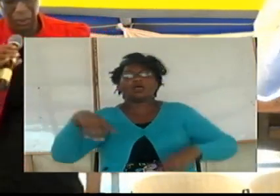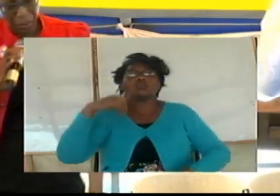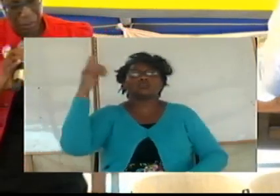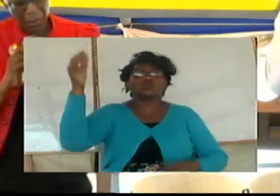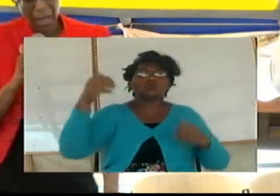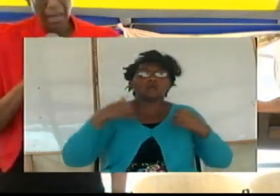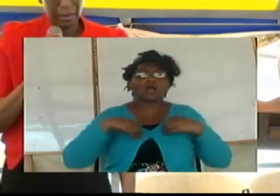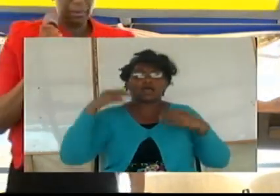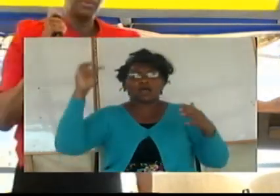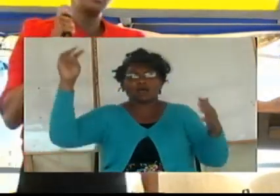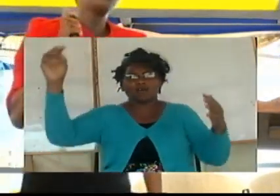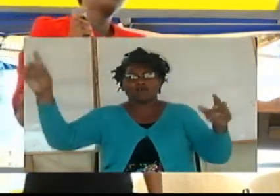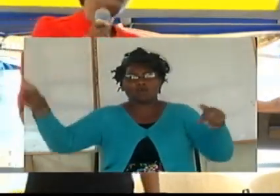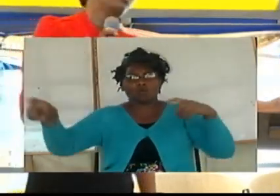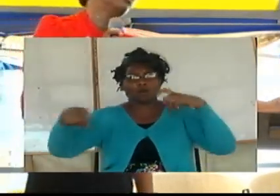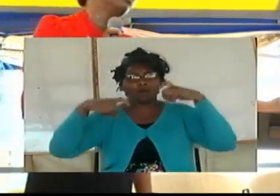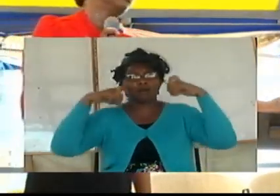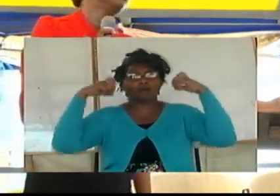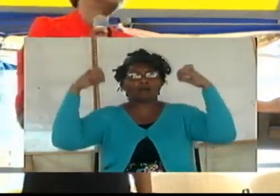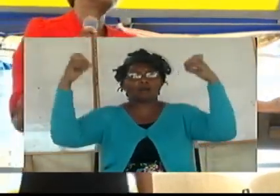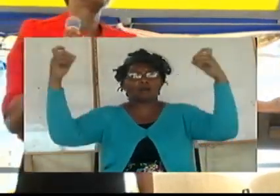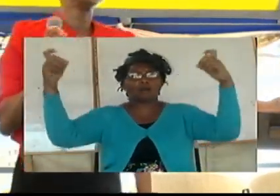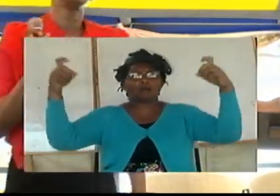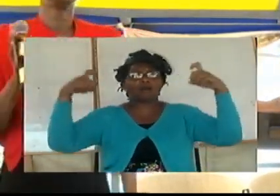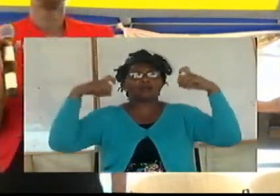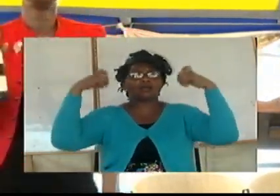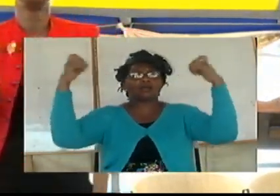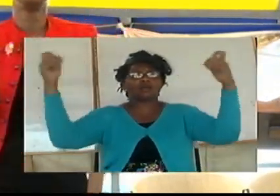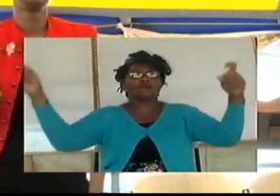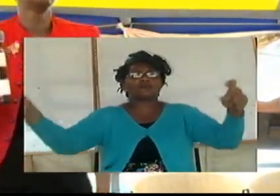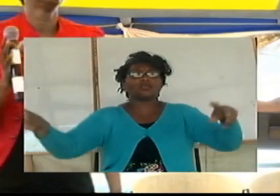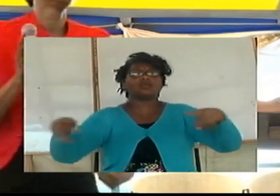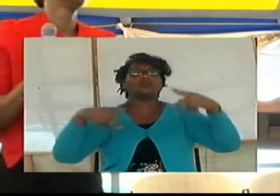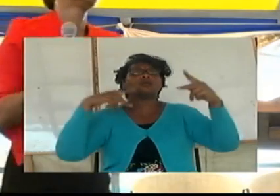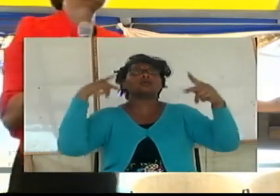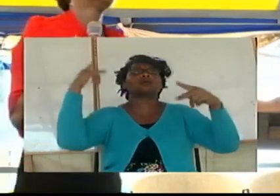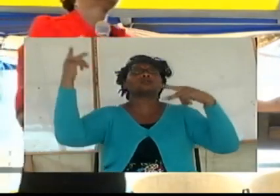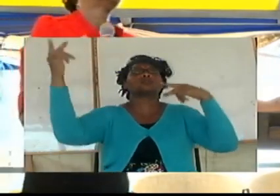hallelujah. You have won the